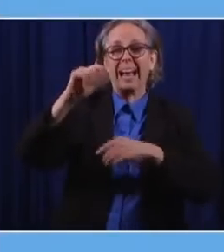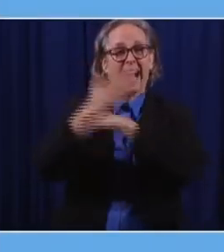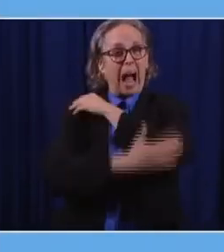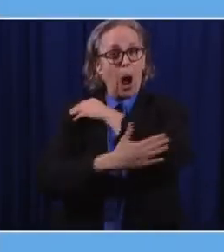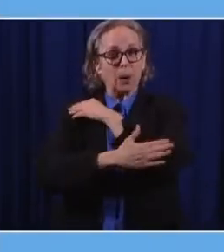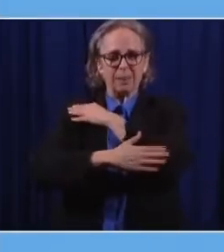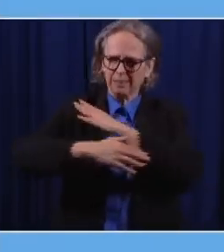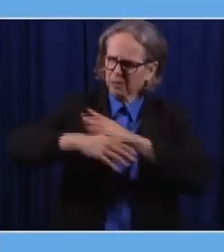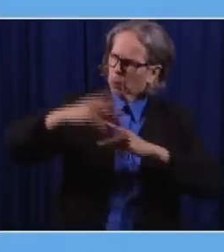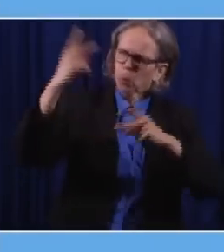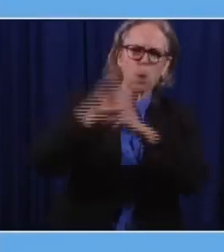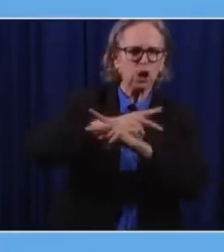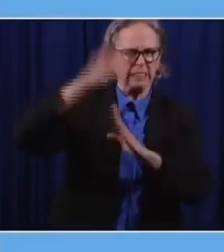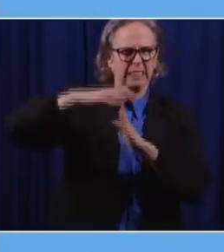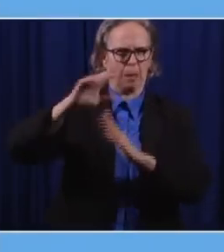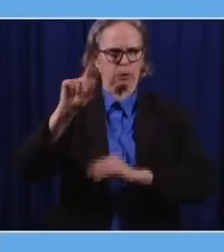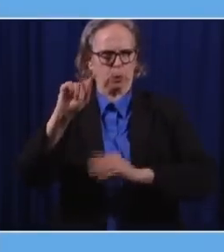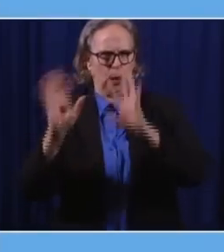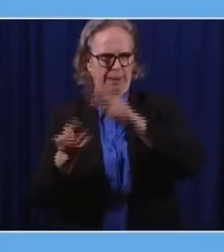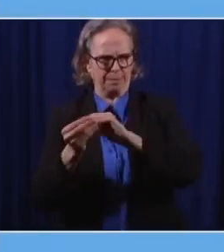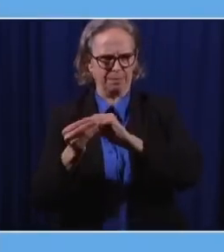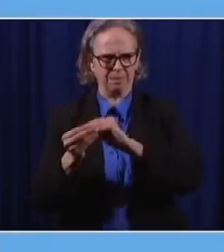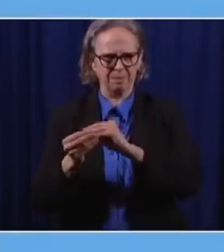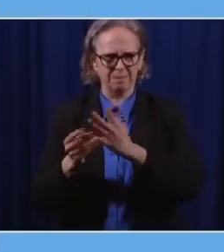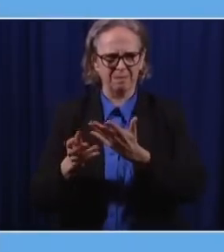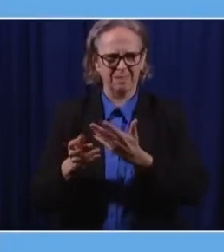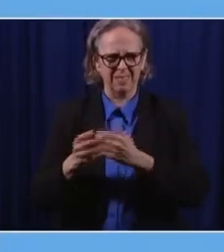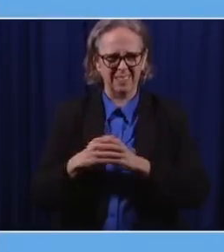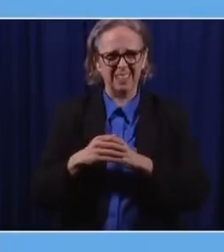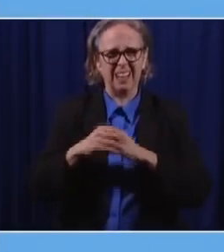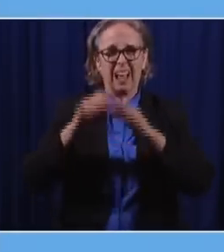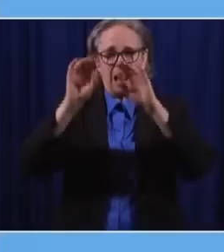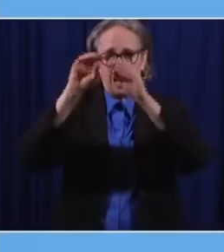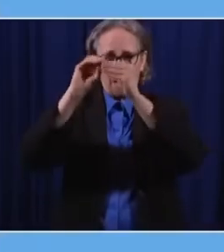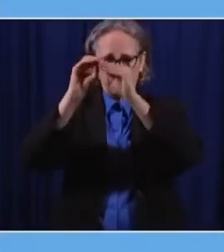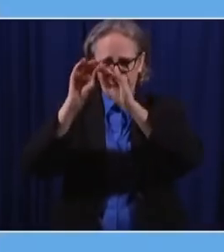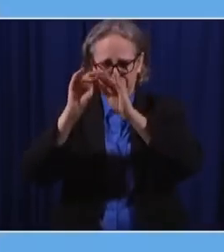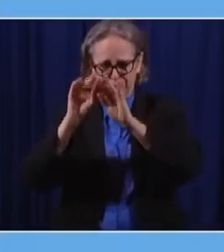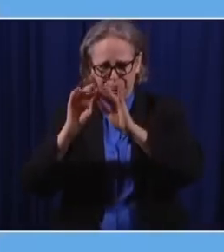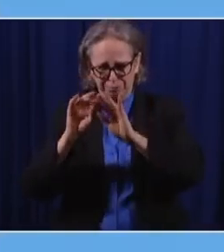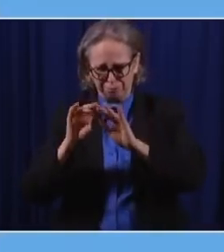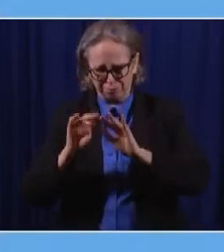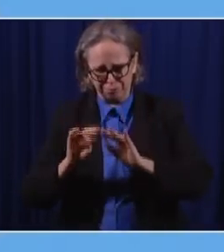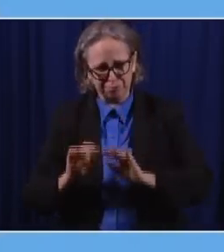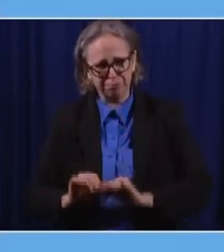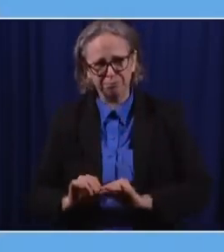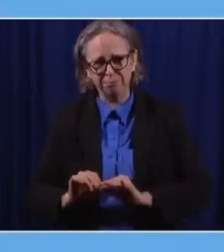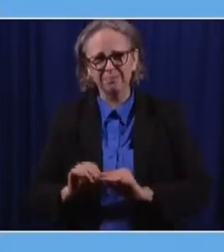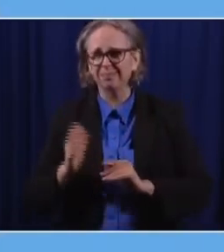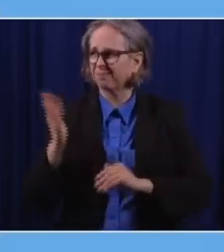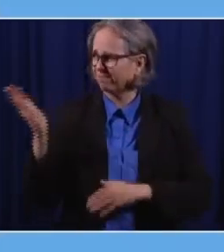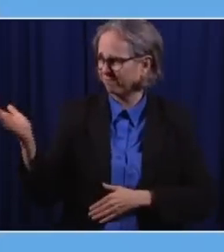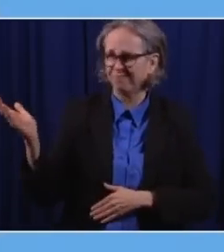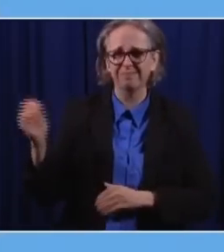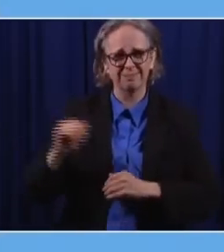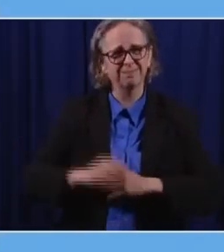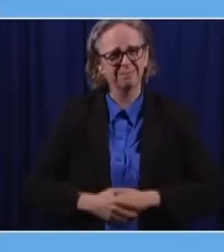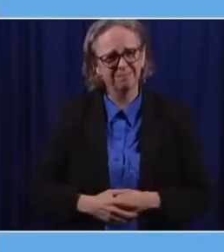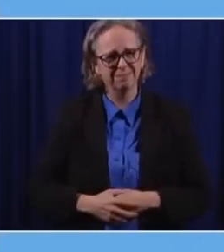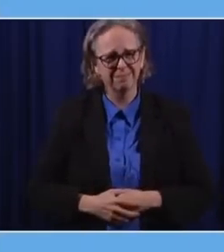by highest occurrence, the high incidence counties. If you are in one of these